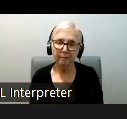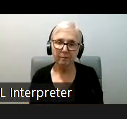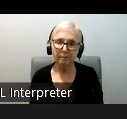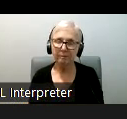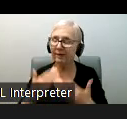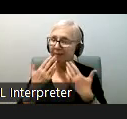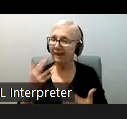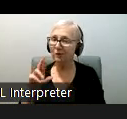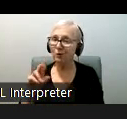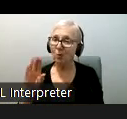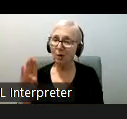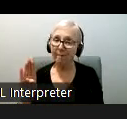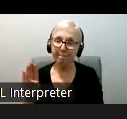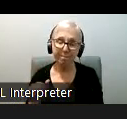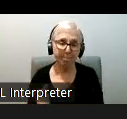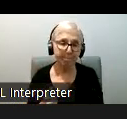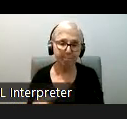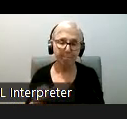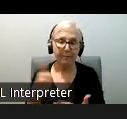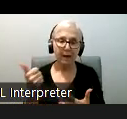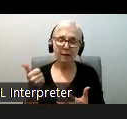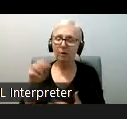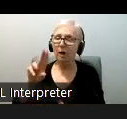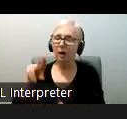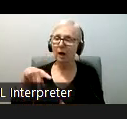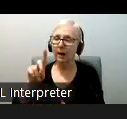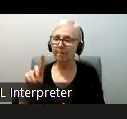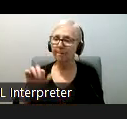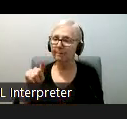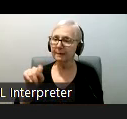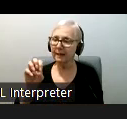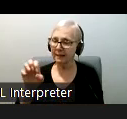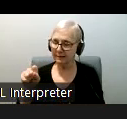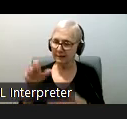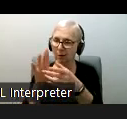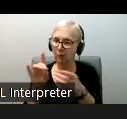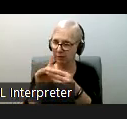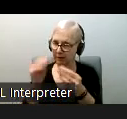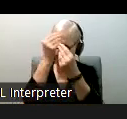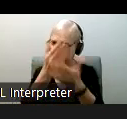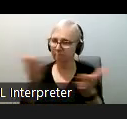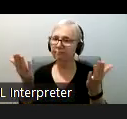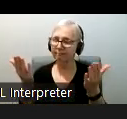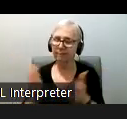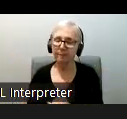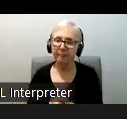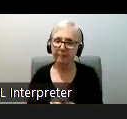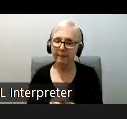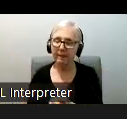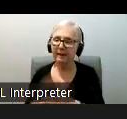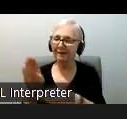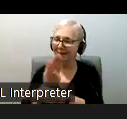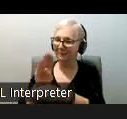Thanks, Rob. Well, I have a couple other updates. I don't see any other hands that I want to give you just in the